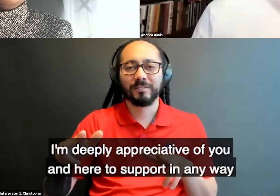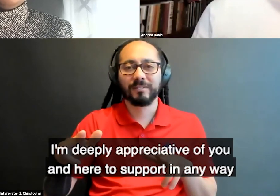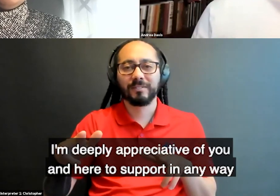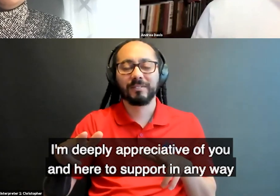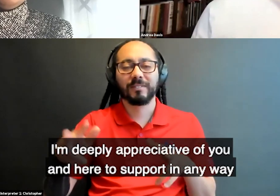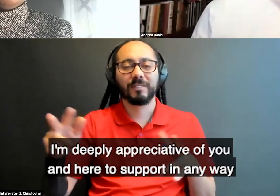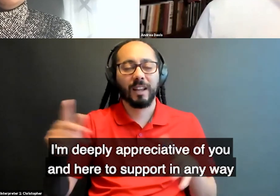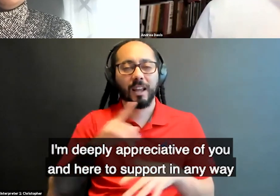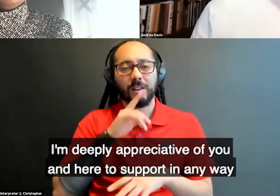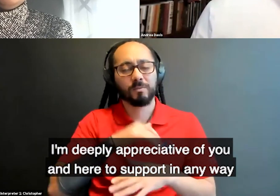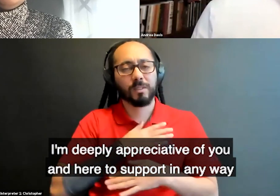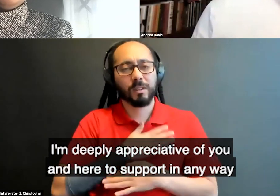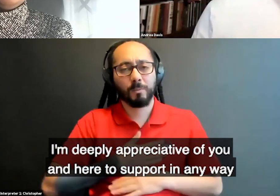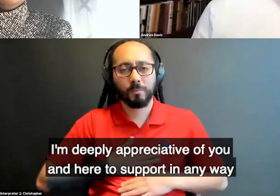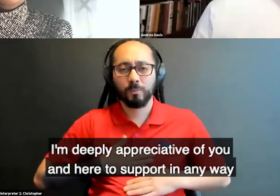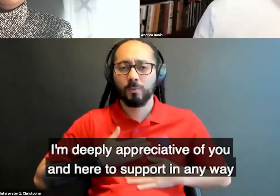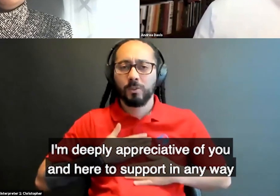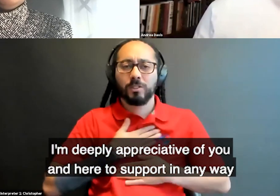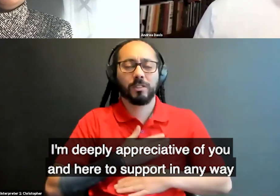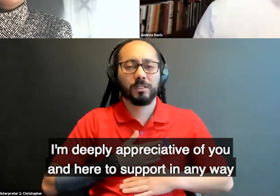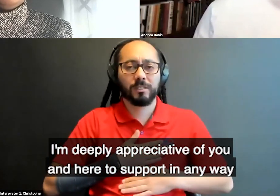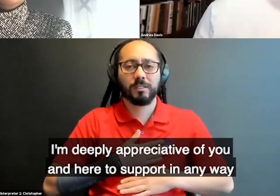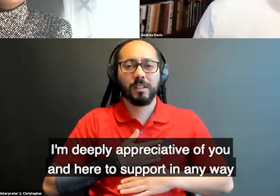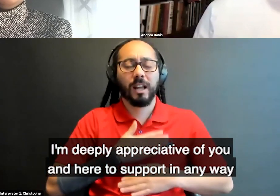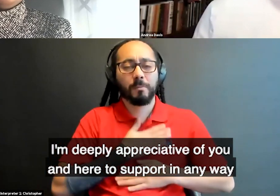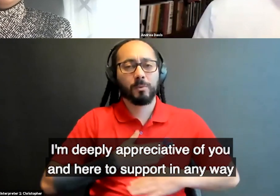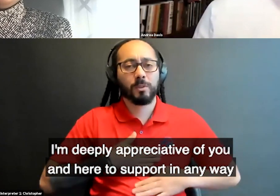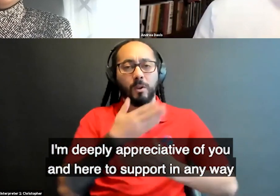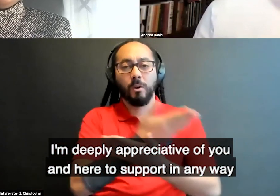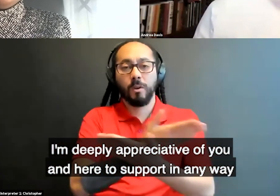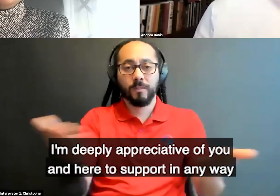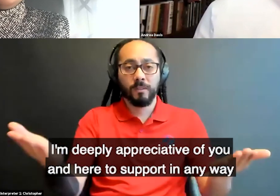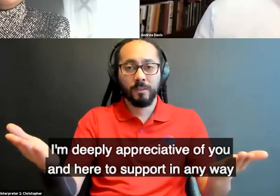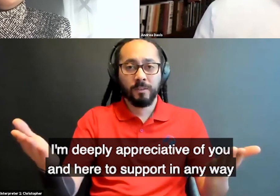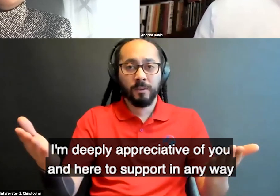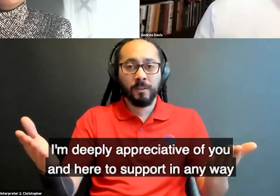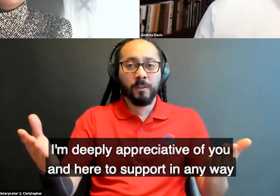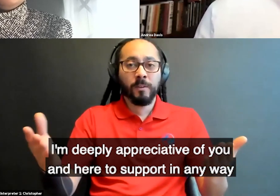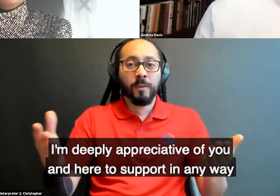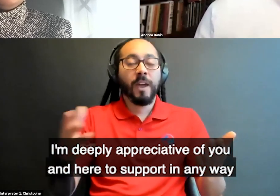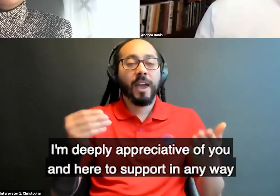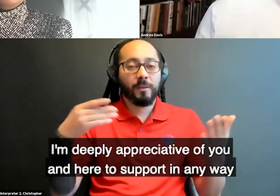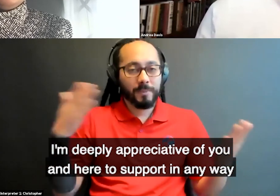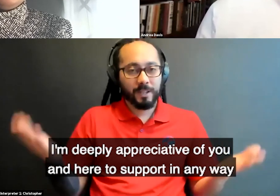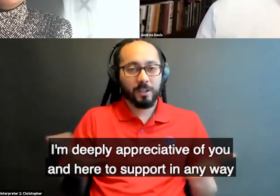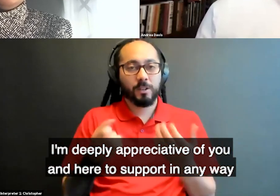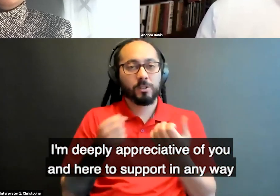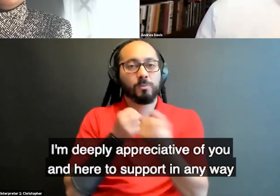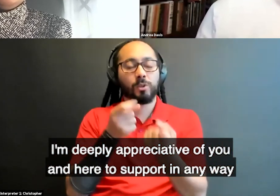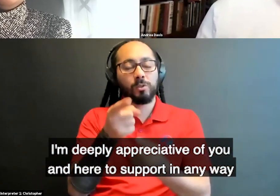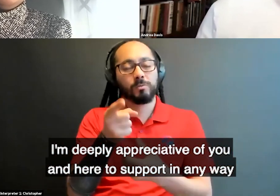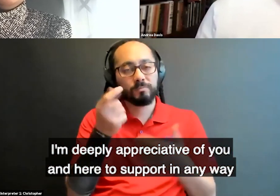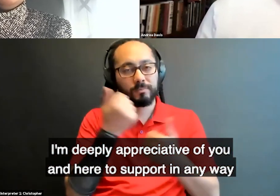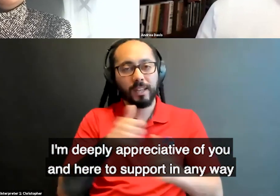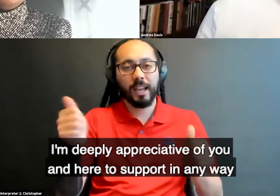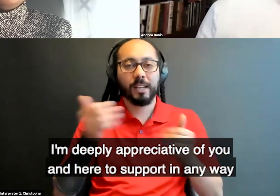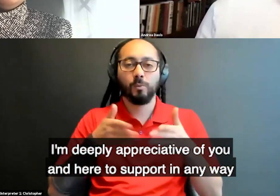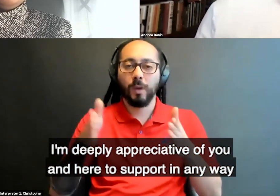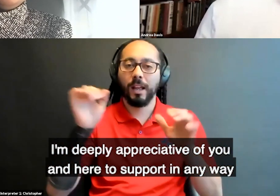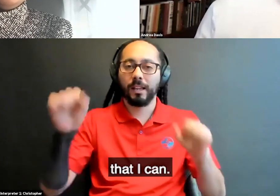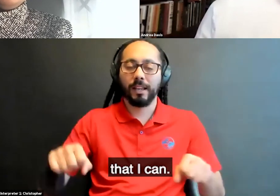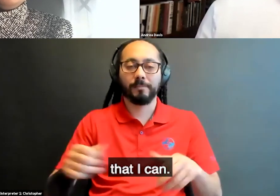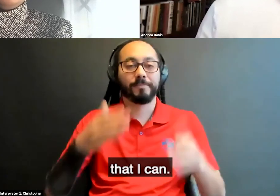Deeply appreciative of you, and here to support in any way that I can.